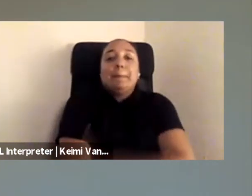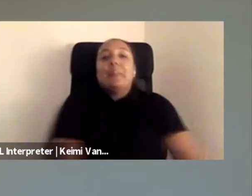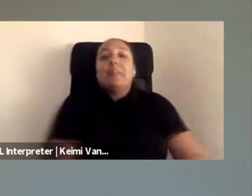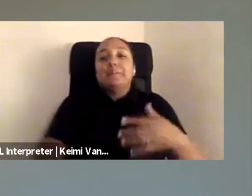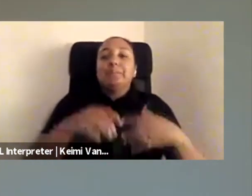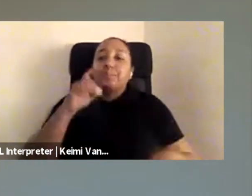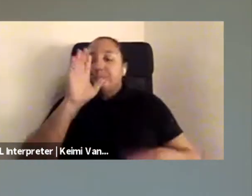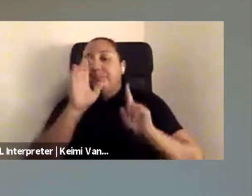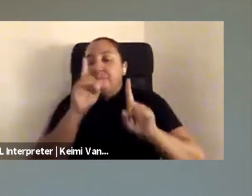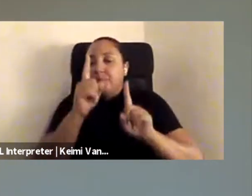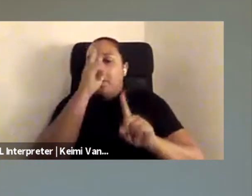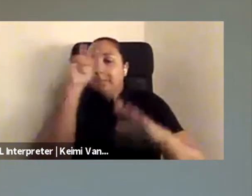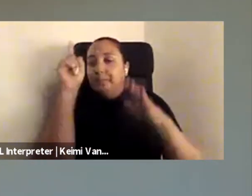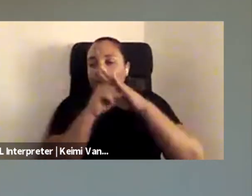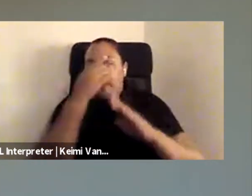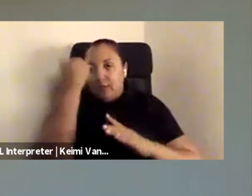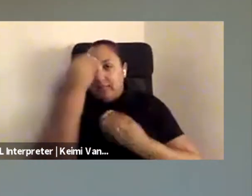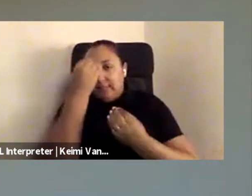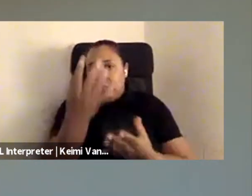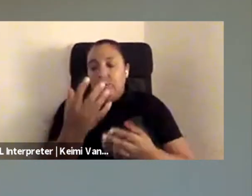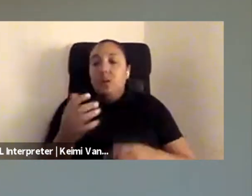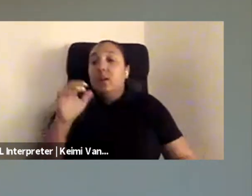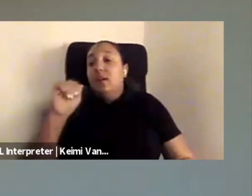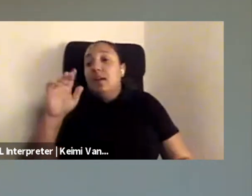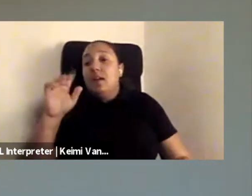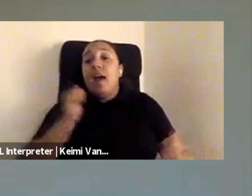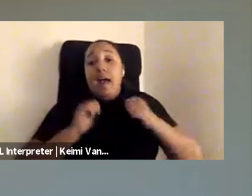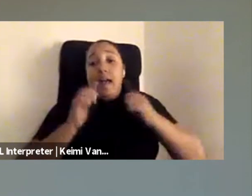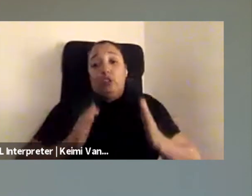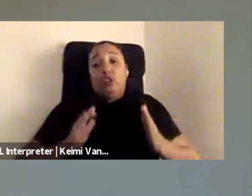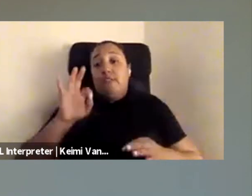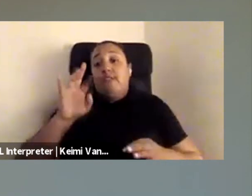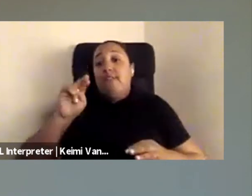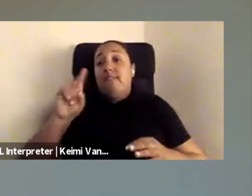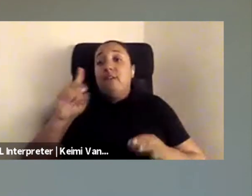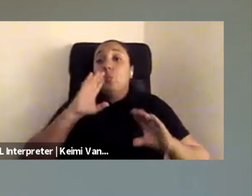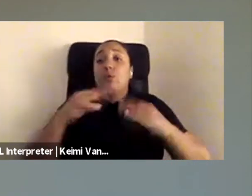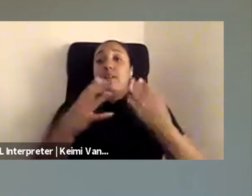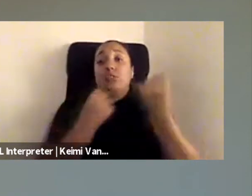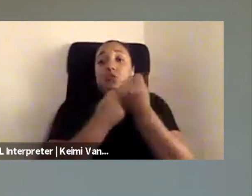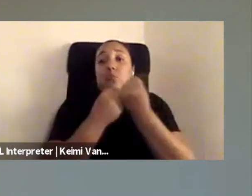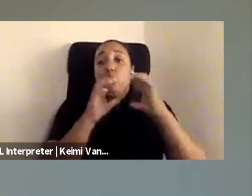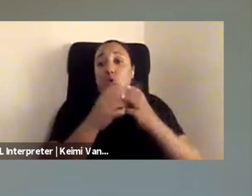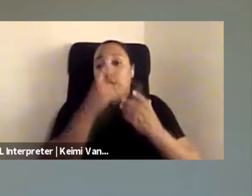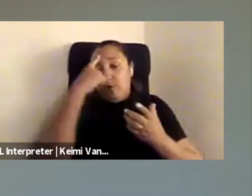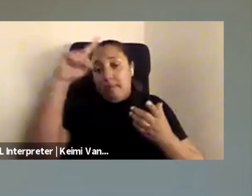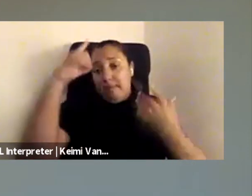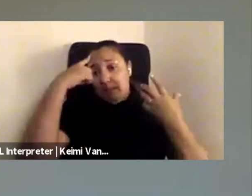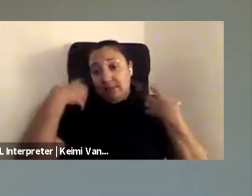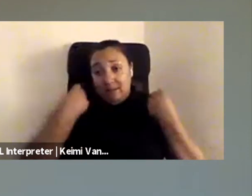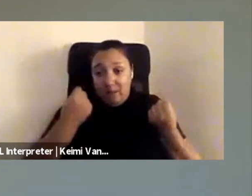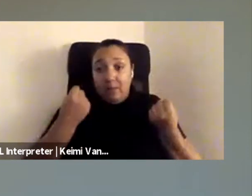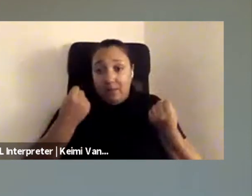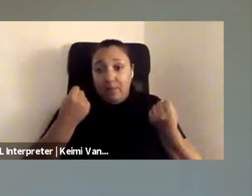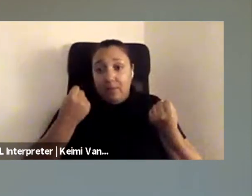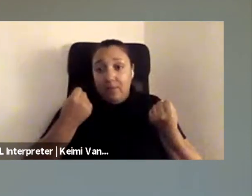that the Actors Fund also provides support groups as part of our mental health services. And I will